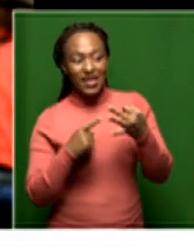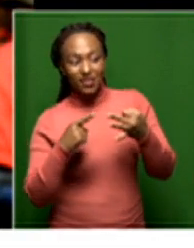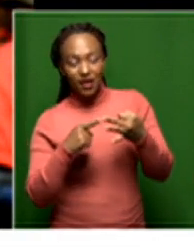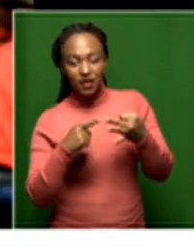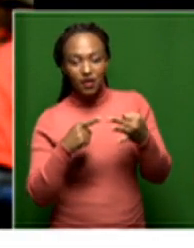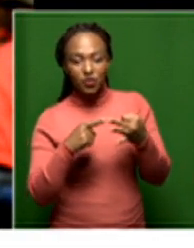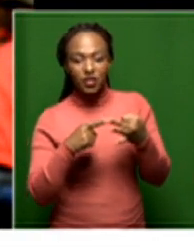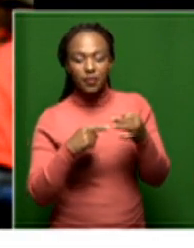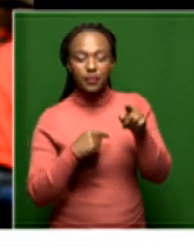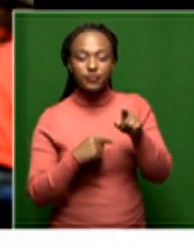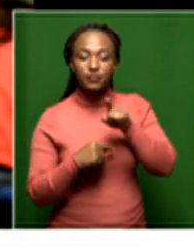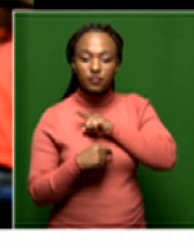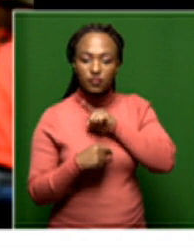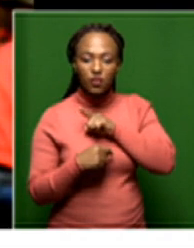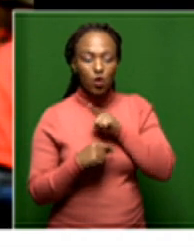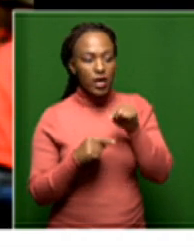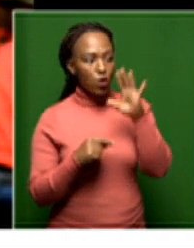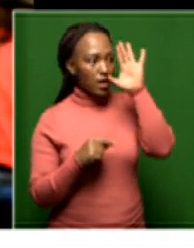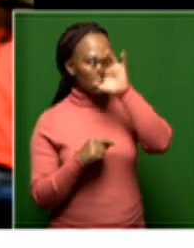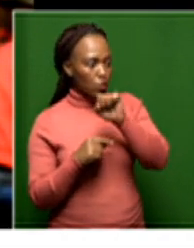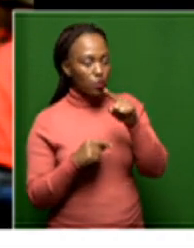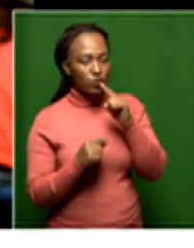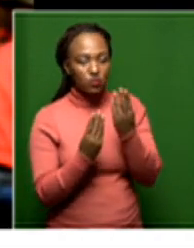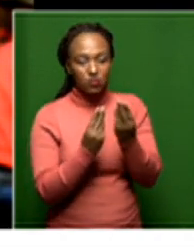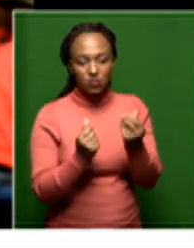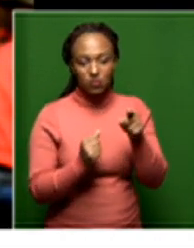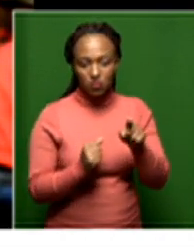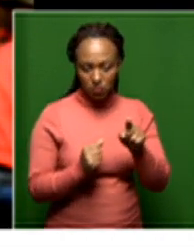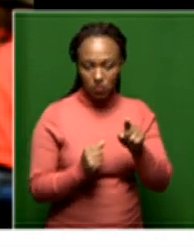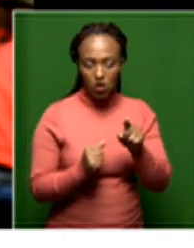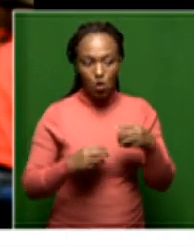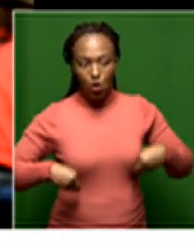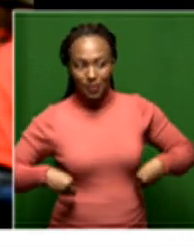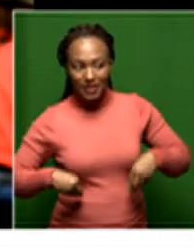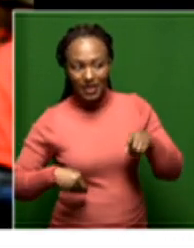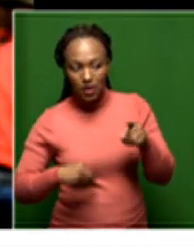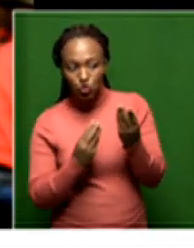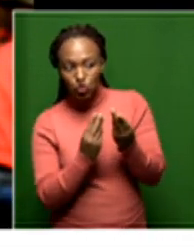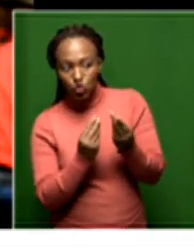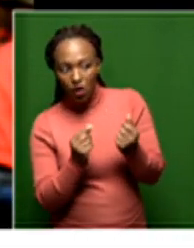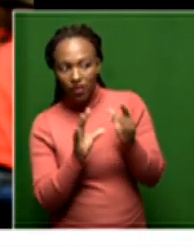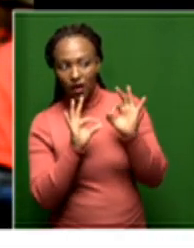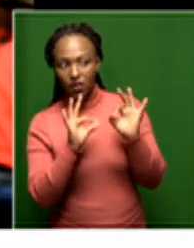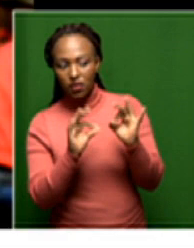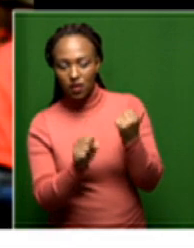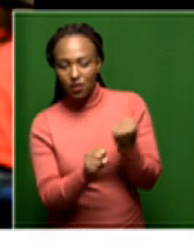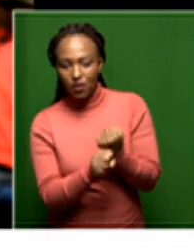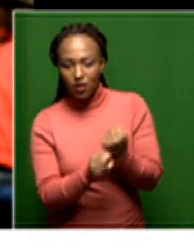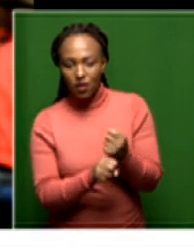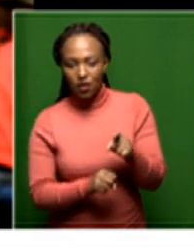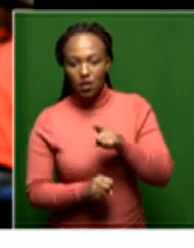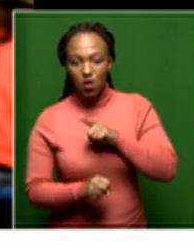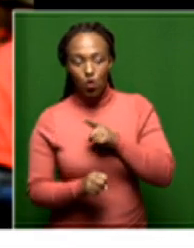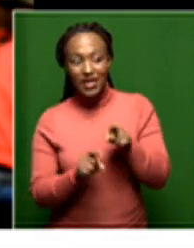not assume that resolving corruption, resolving efficiency, is the